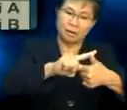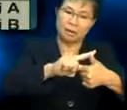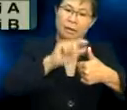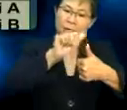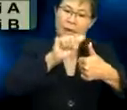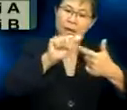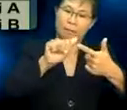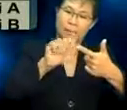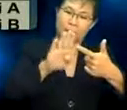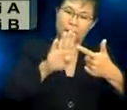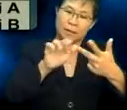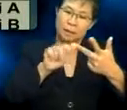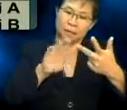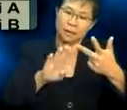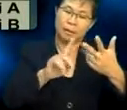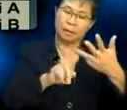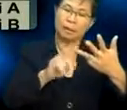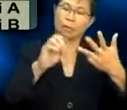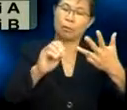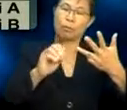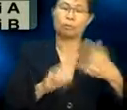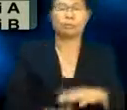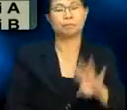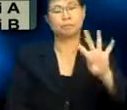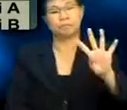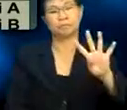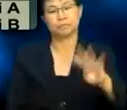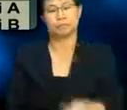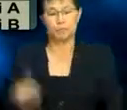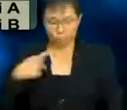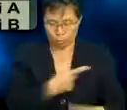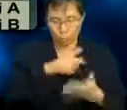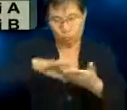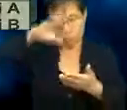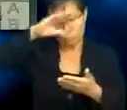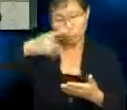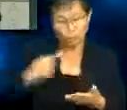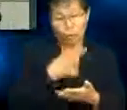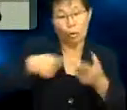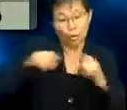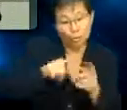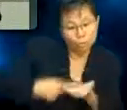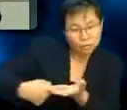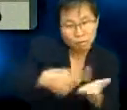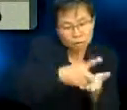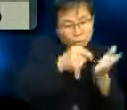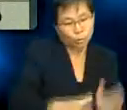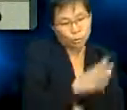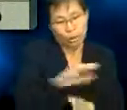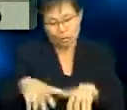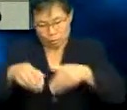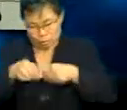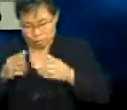types: A, B, AB, and O. We also discussed